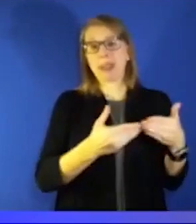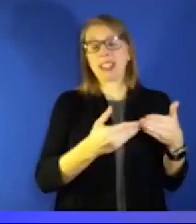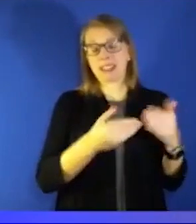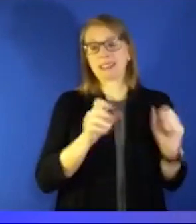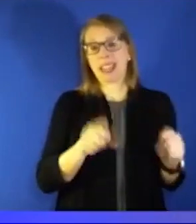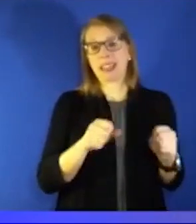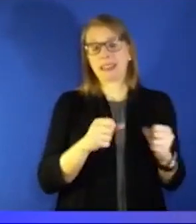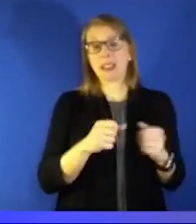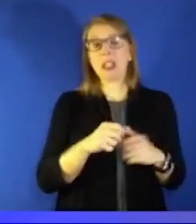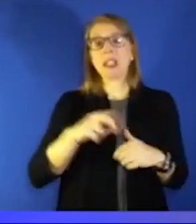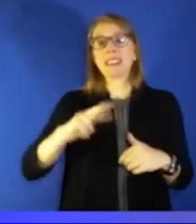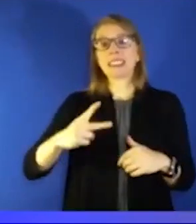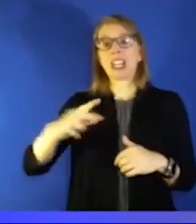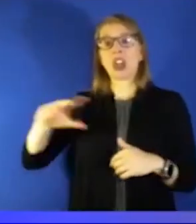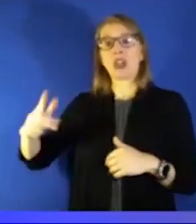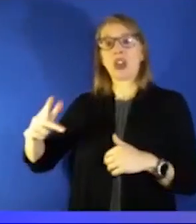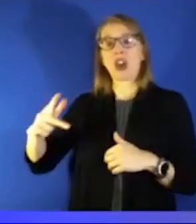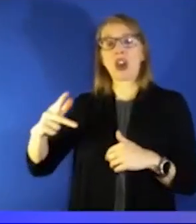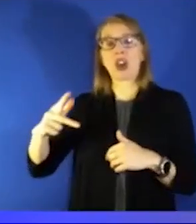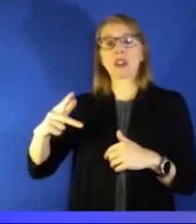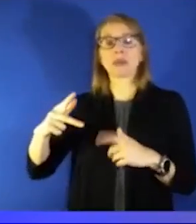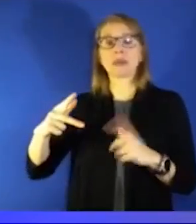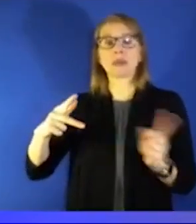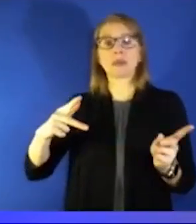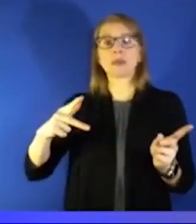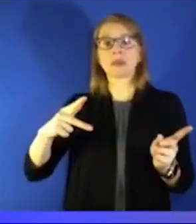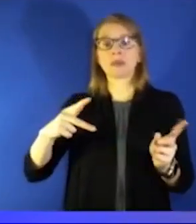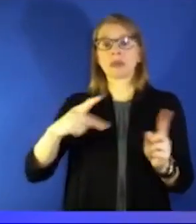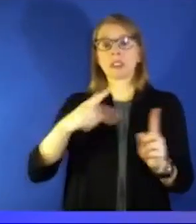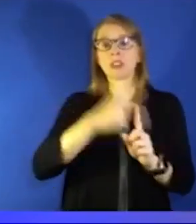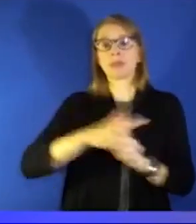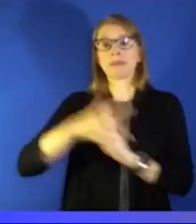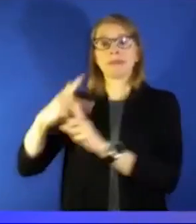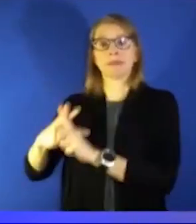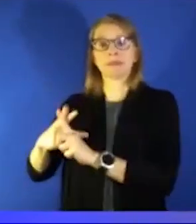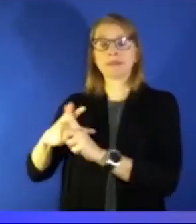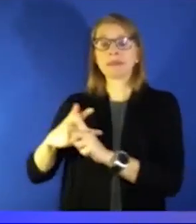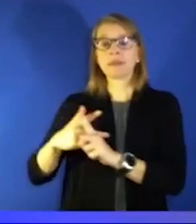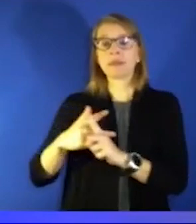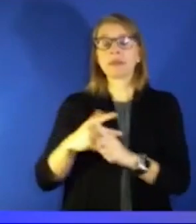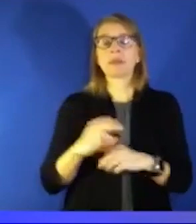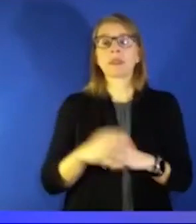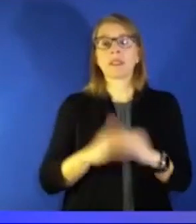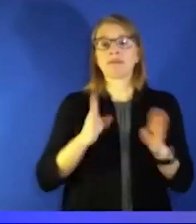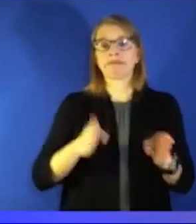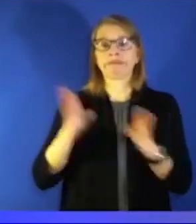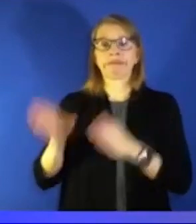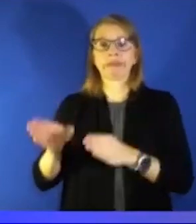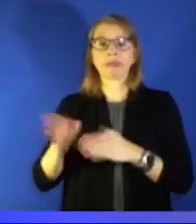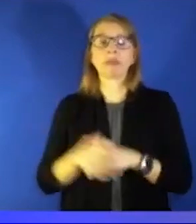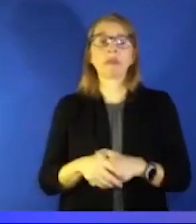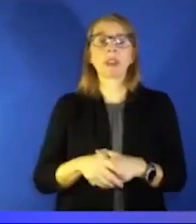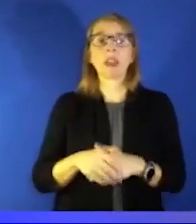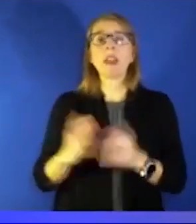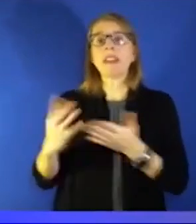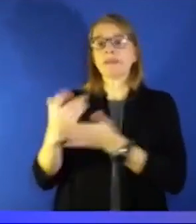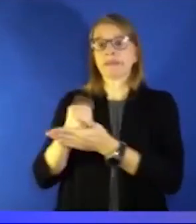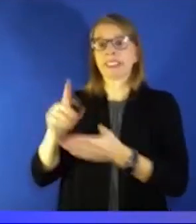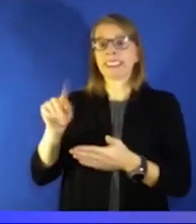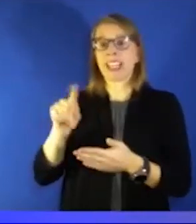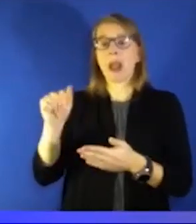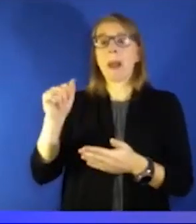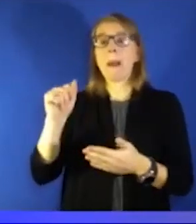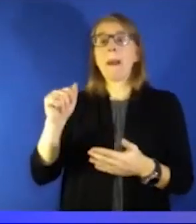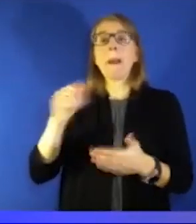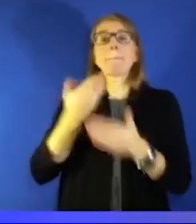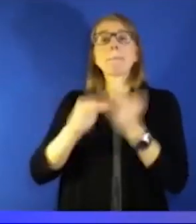third trimester, so the middle third and the last third of pregnancy, that we have data on about birth defects and preterm birth and